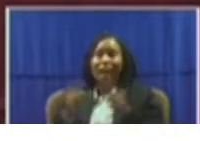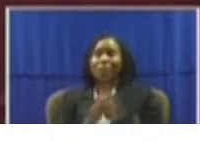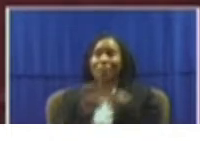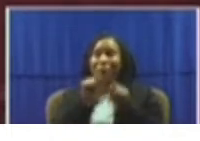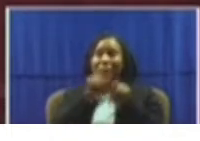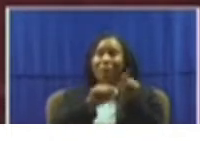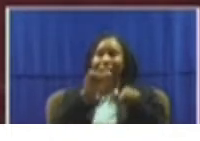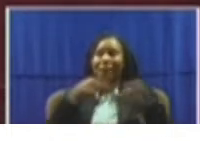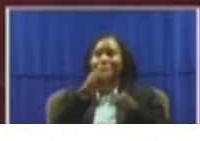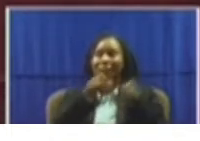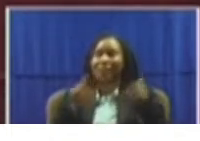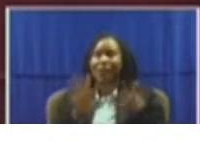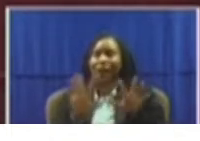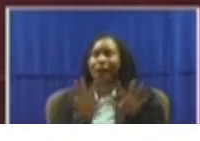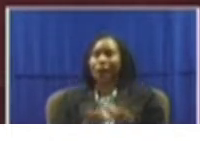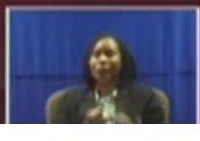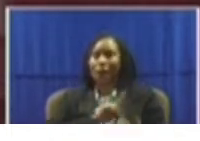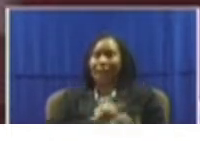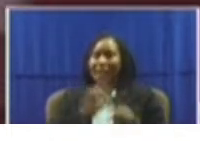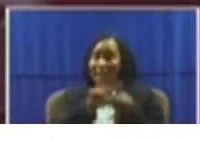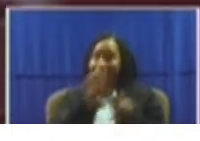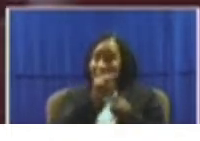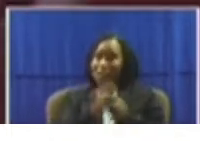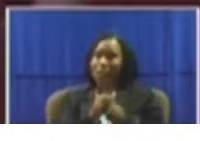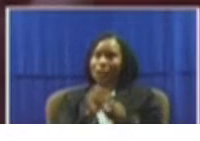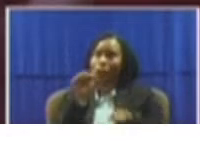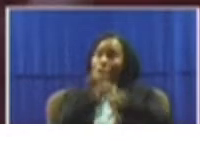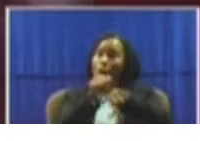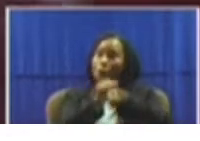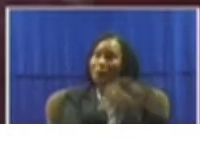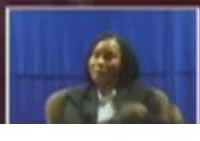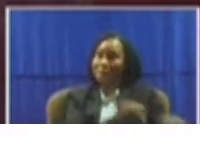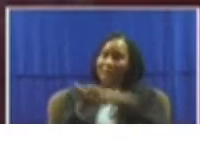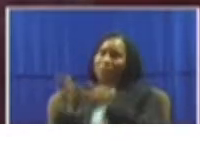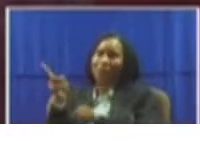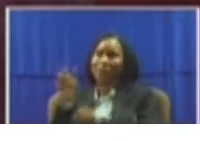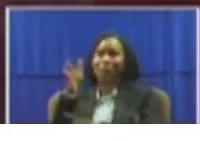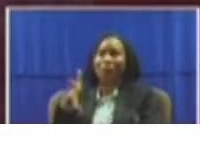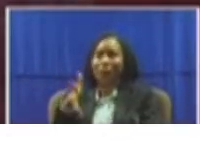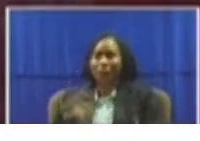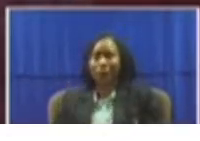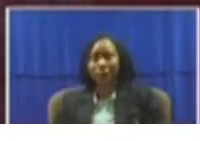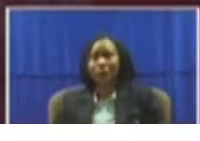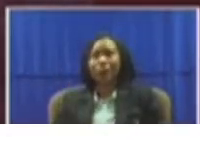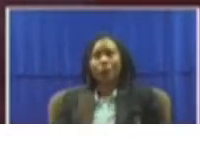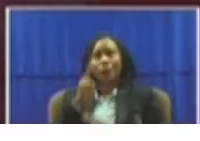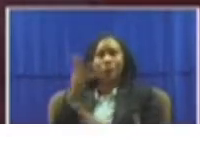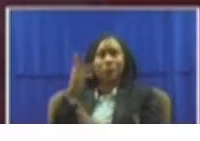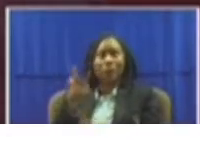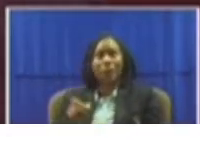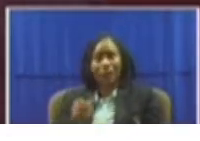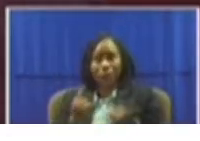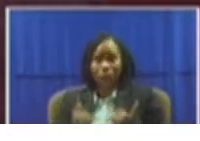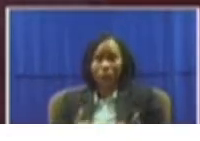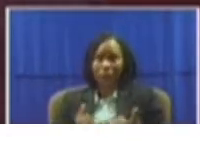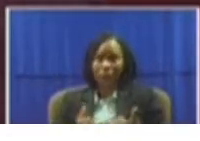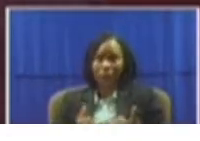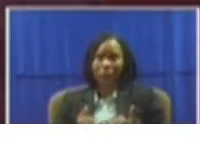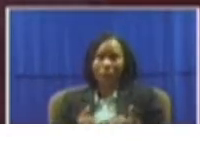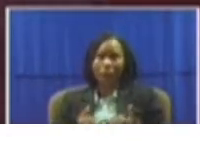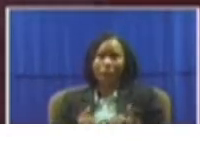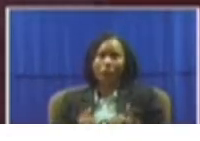Now, Honorable Speaker, it will be disingenuous of me to stand here today and support a vote of